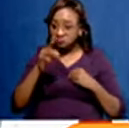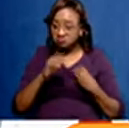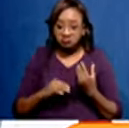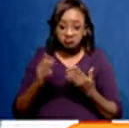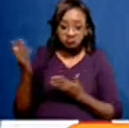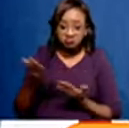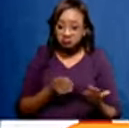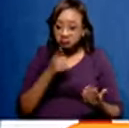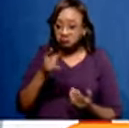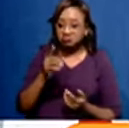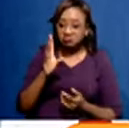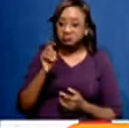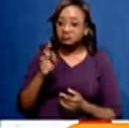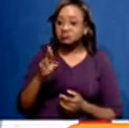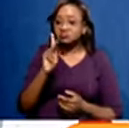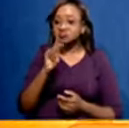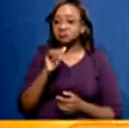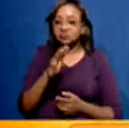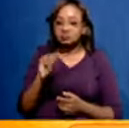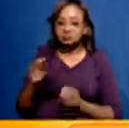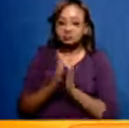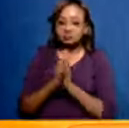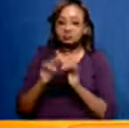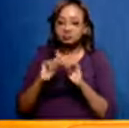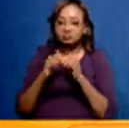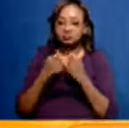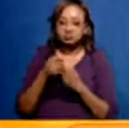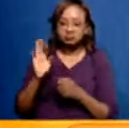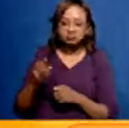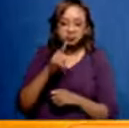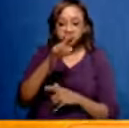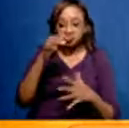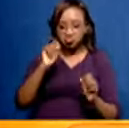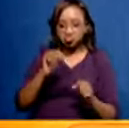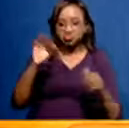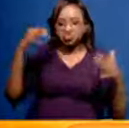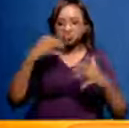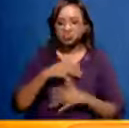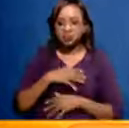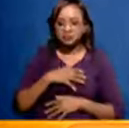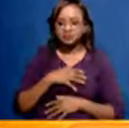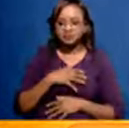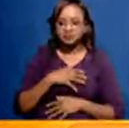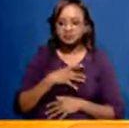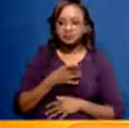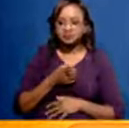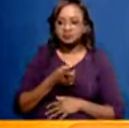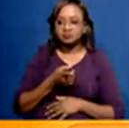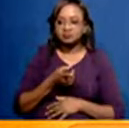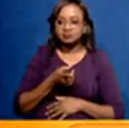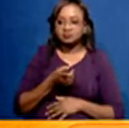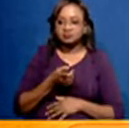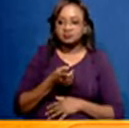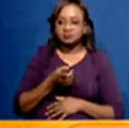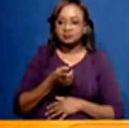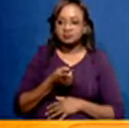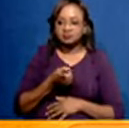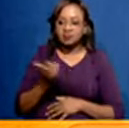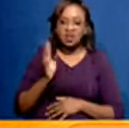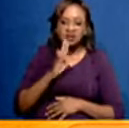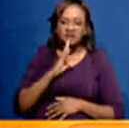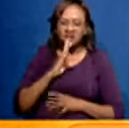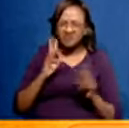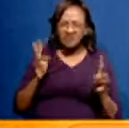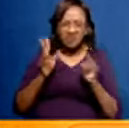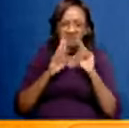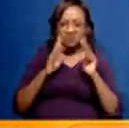Dr. Kiama and his team? Well, you sound surprised perhaps, but I mean very, very well, very supportive. I